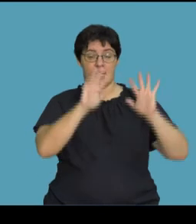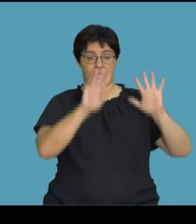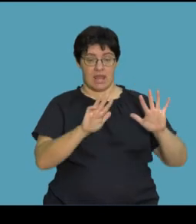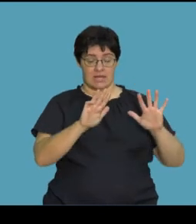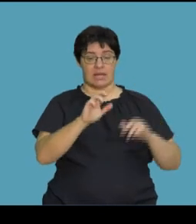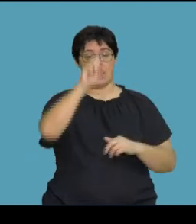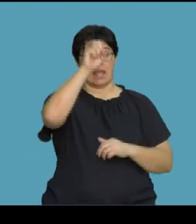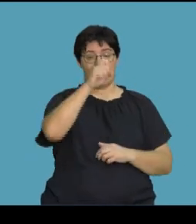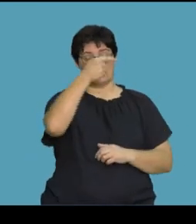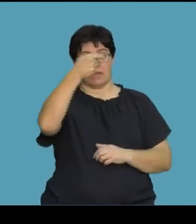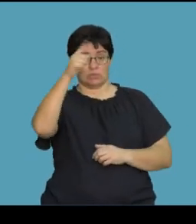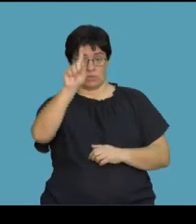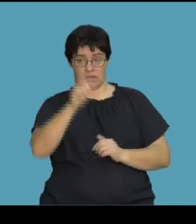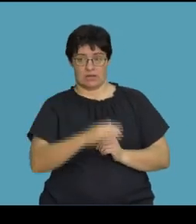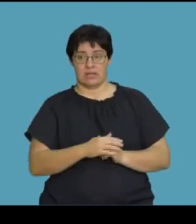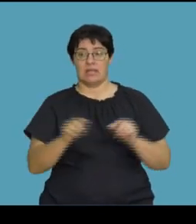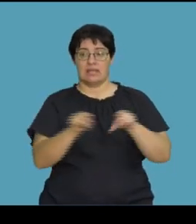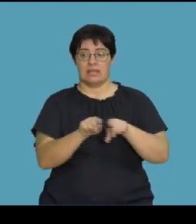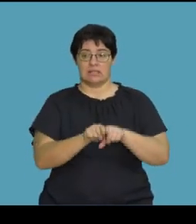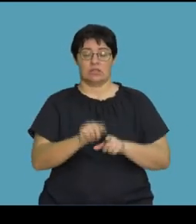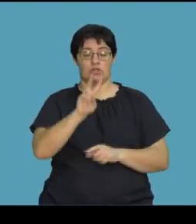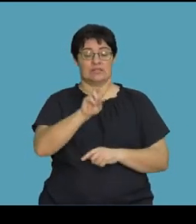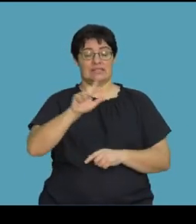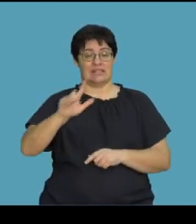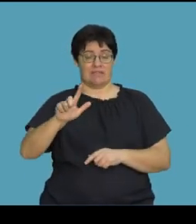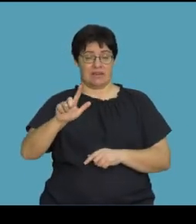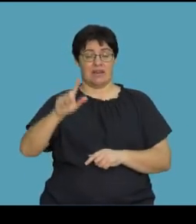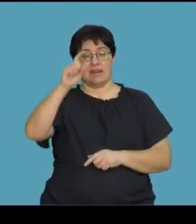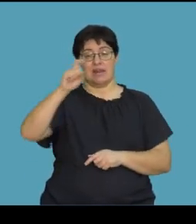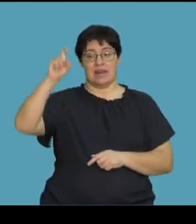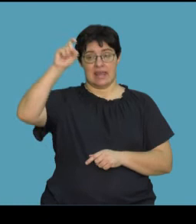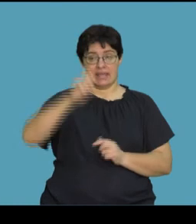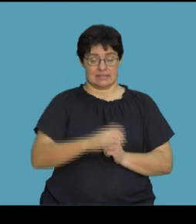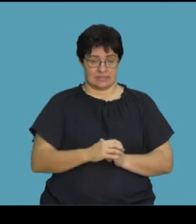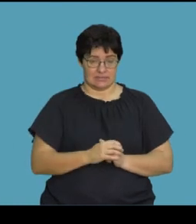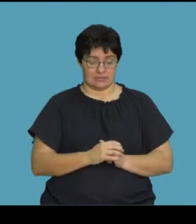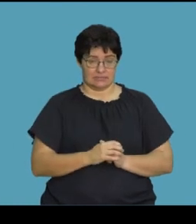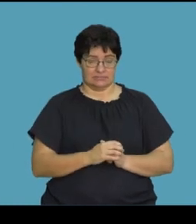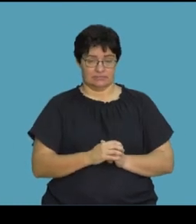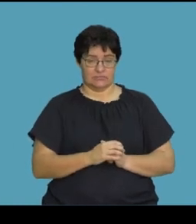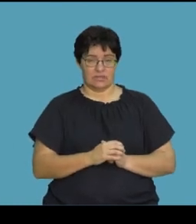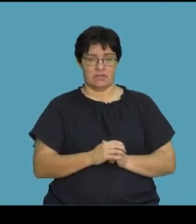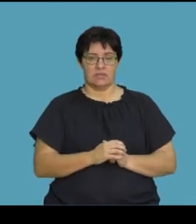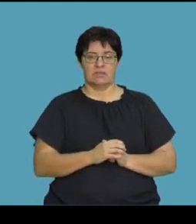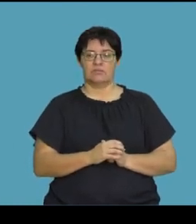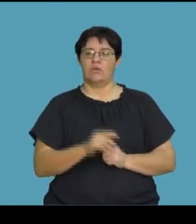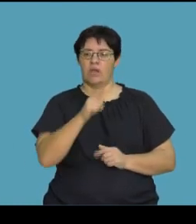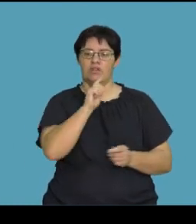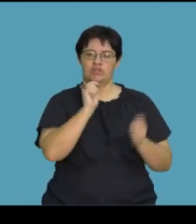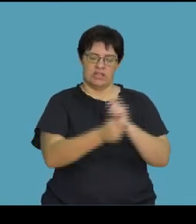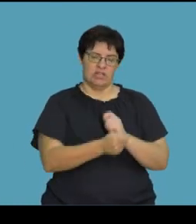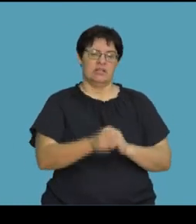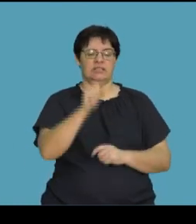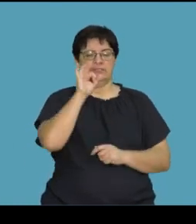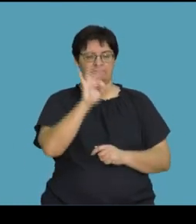exponent of x minus 1 equal to 27 to the exponent of x, right? So I can change this quickly to